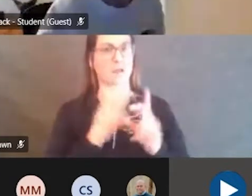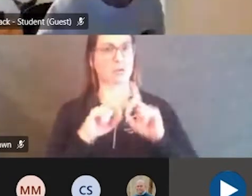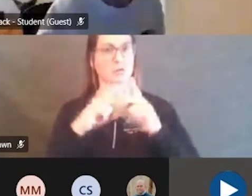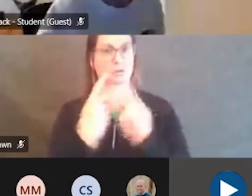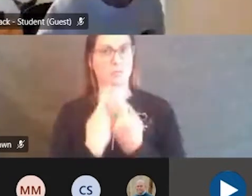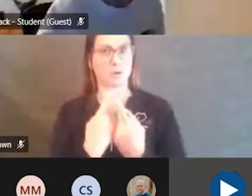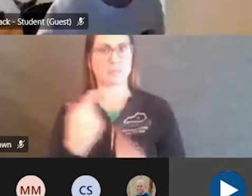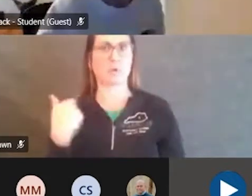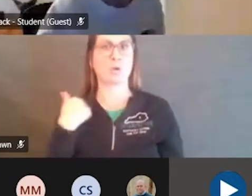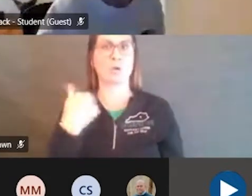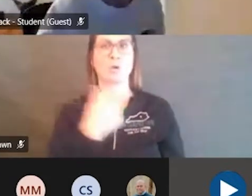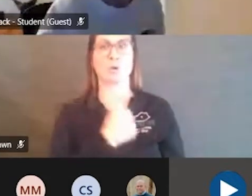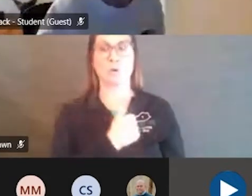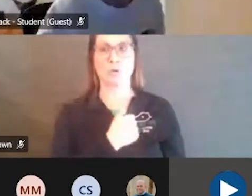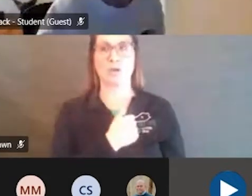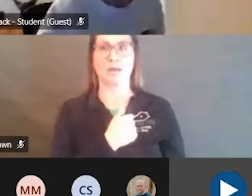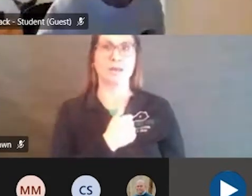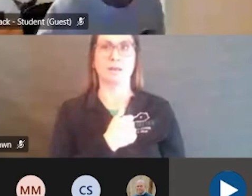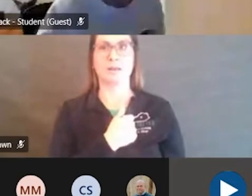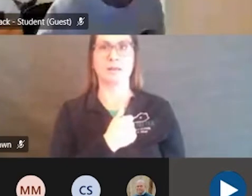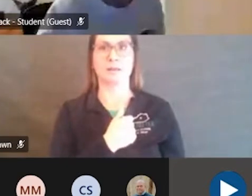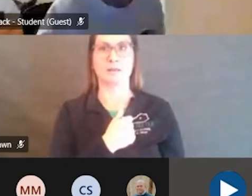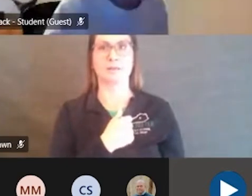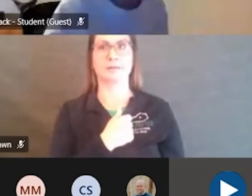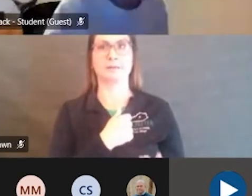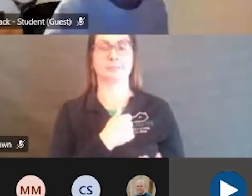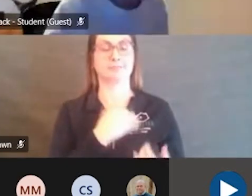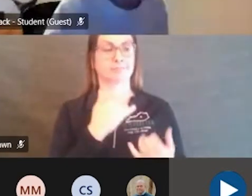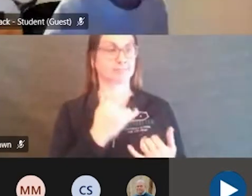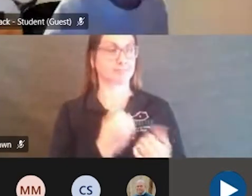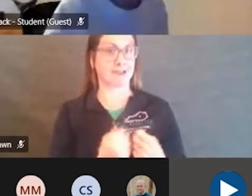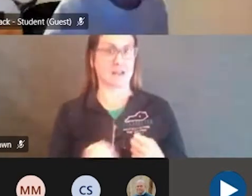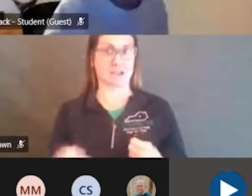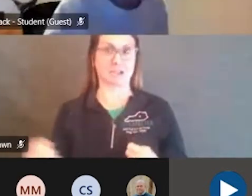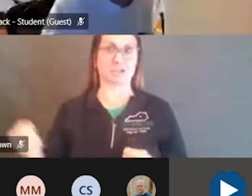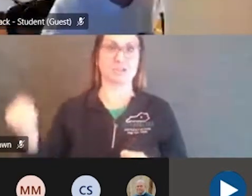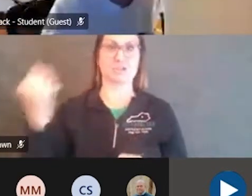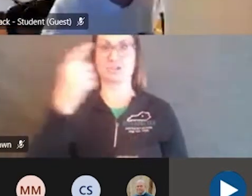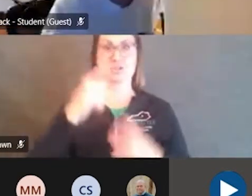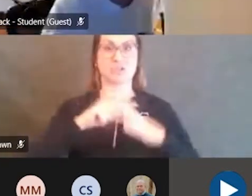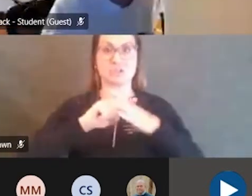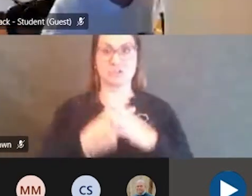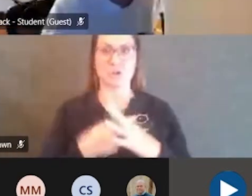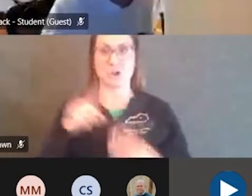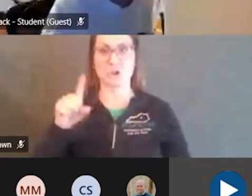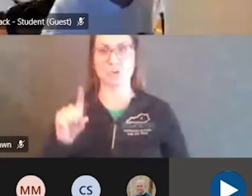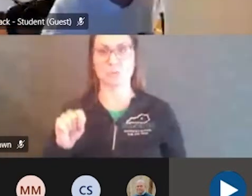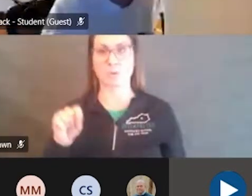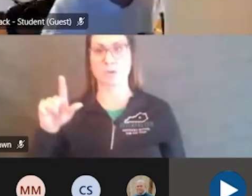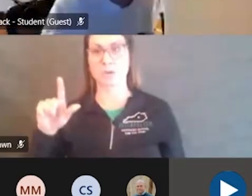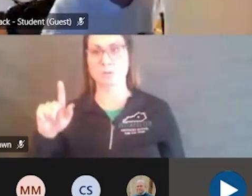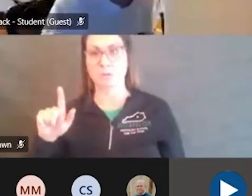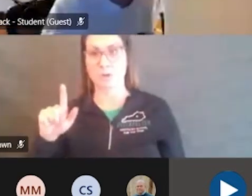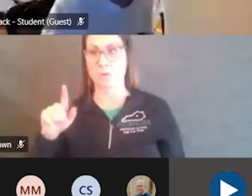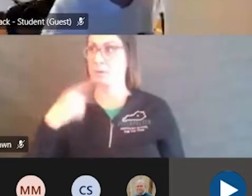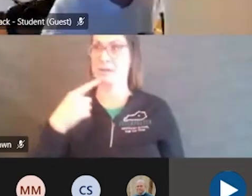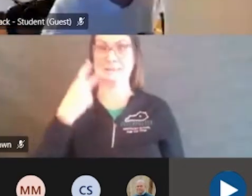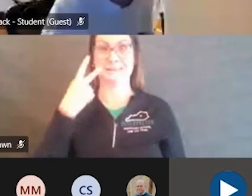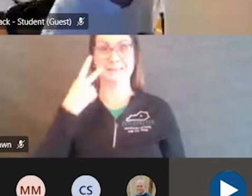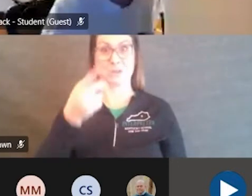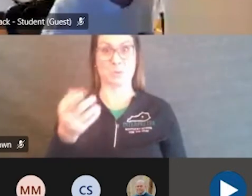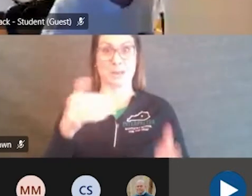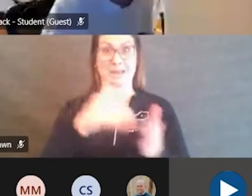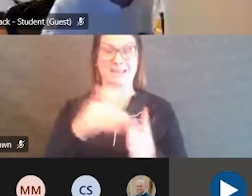we turn the chapter into the next year too. You know, the next time we see you all, it'll be